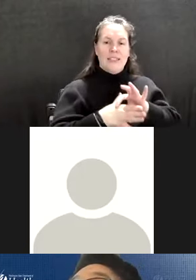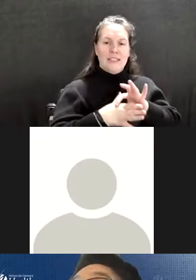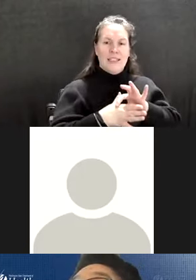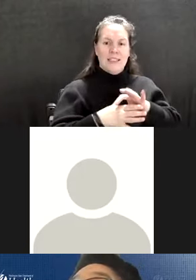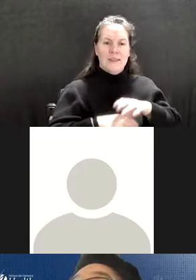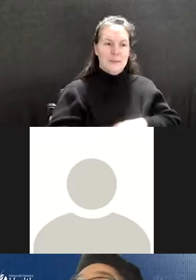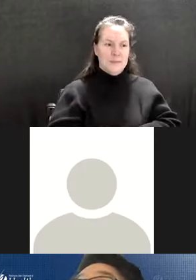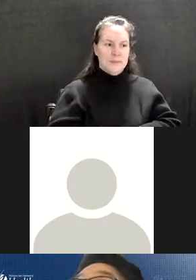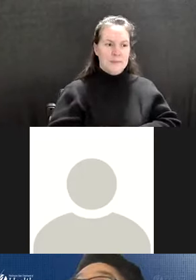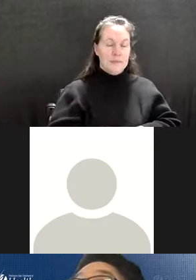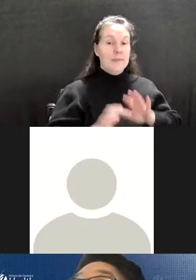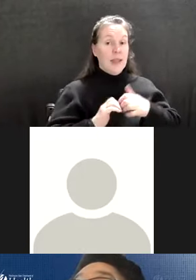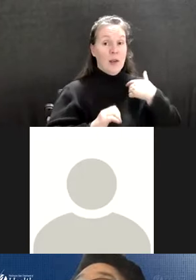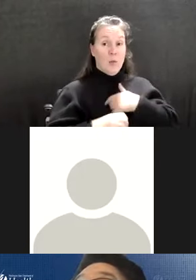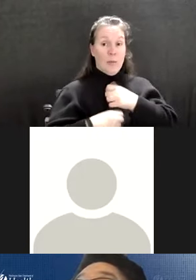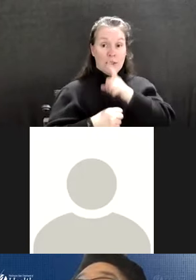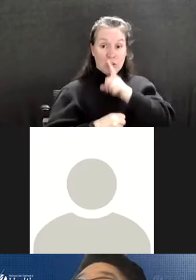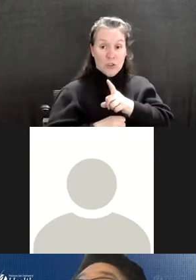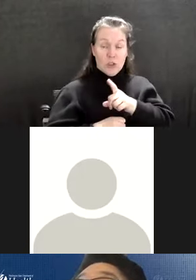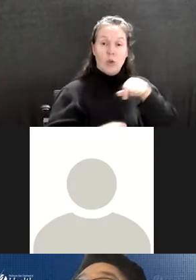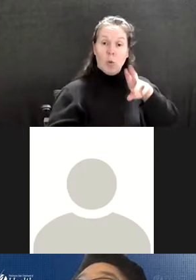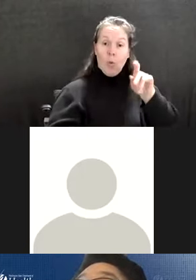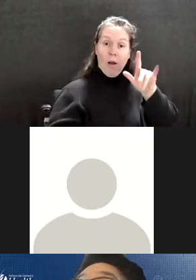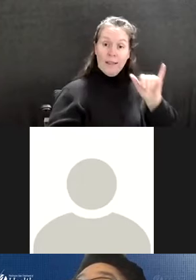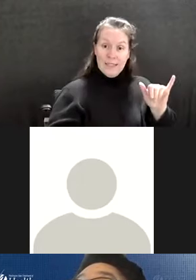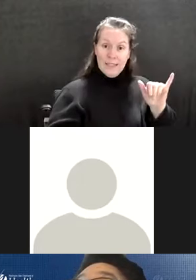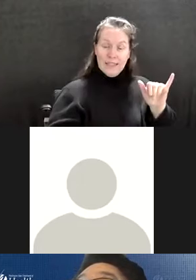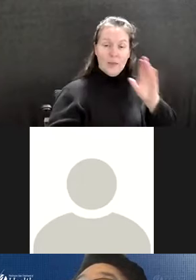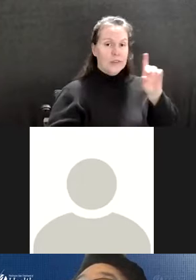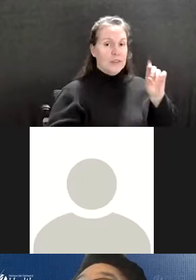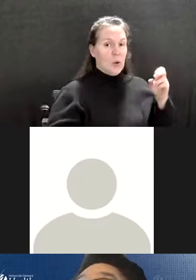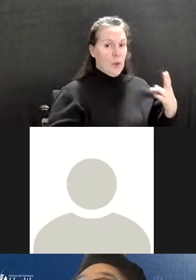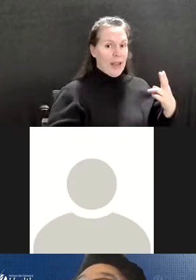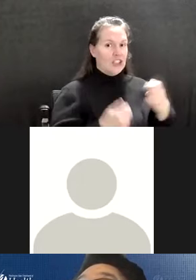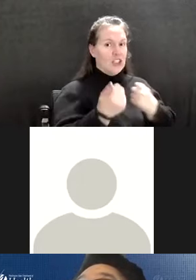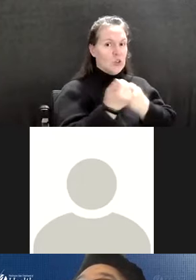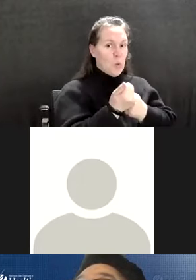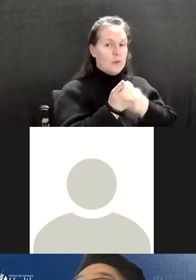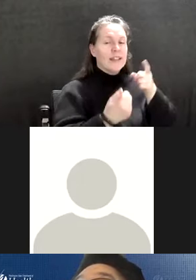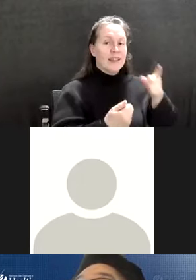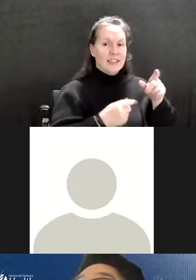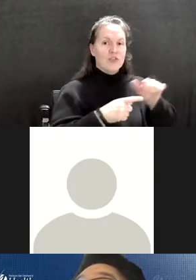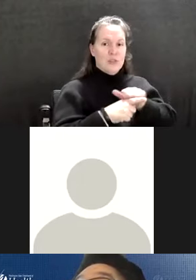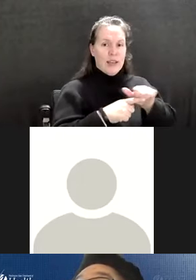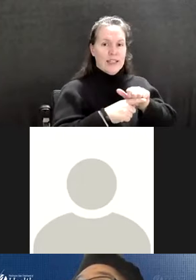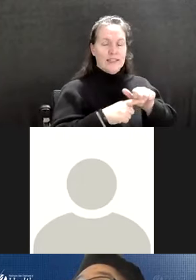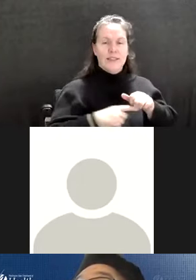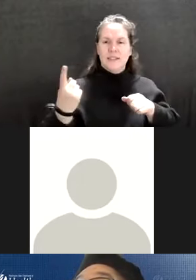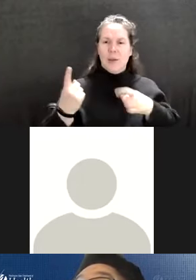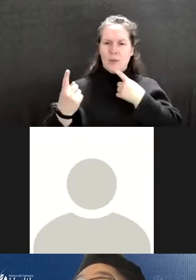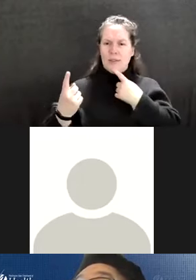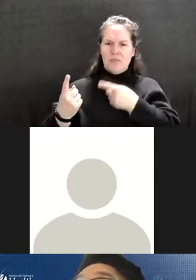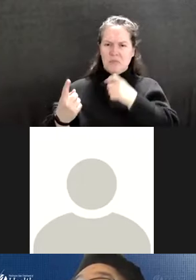So how do we ensure quality? Will DOH endorse these trainings? Someone says they don't see